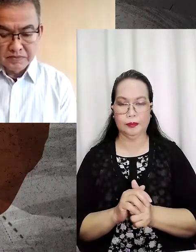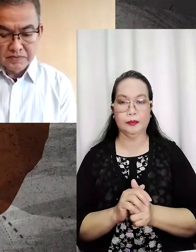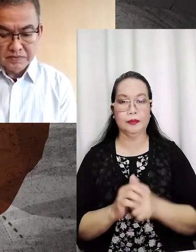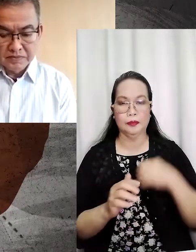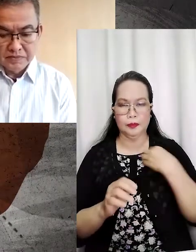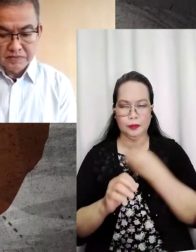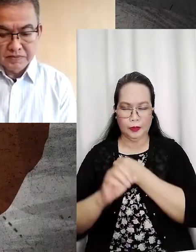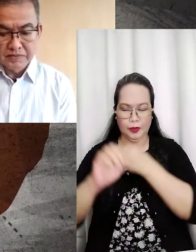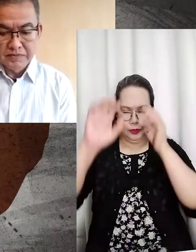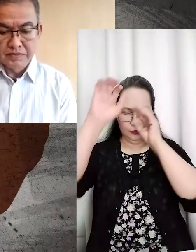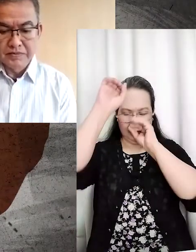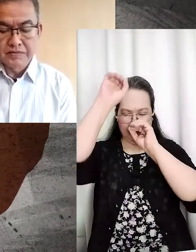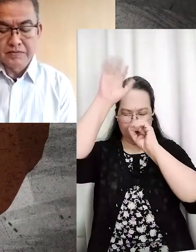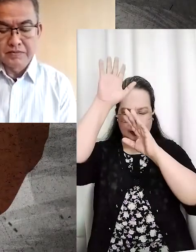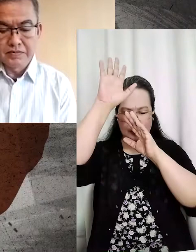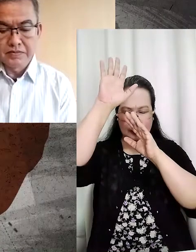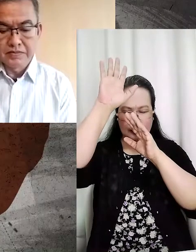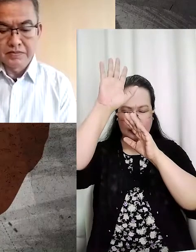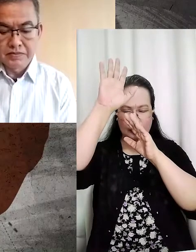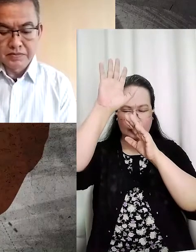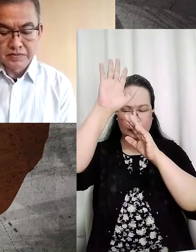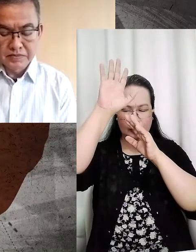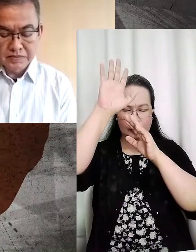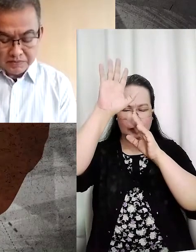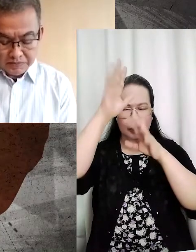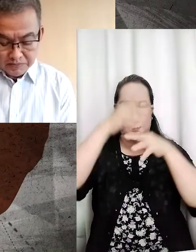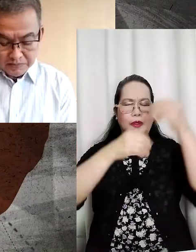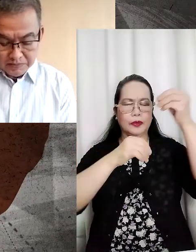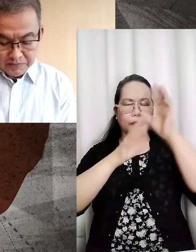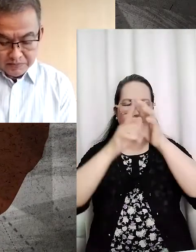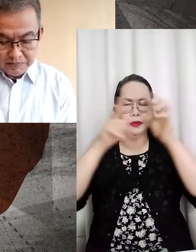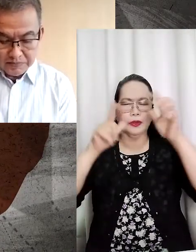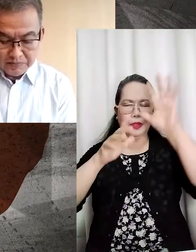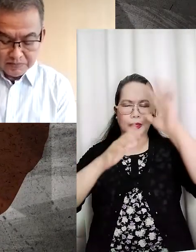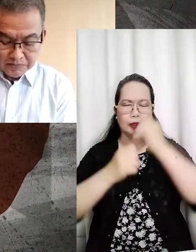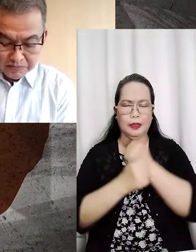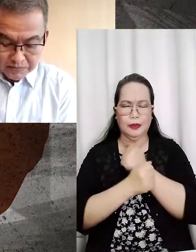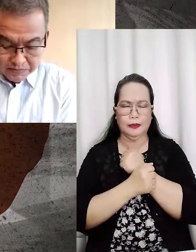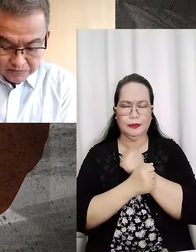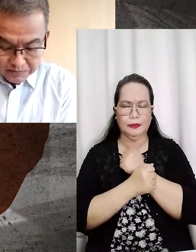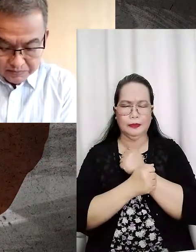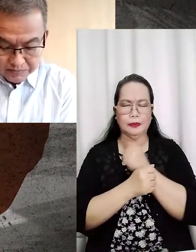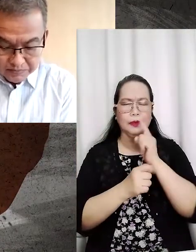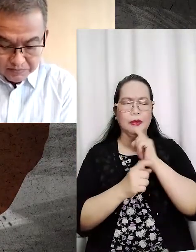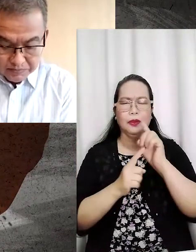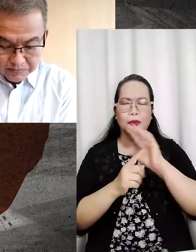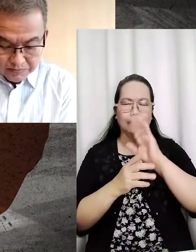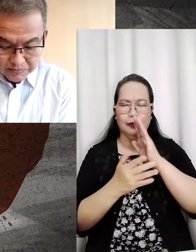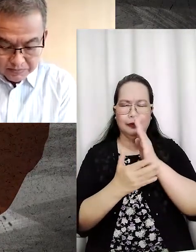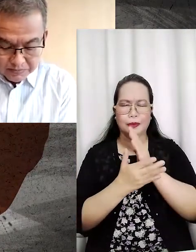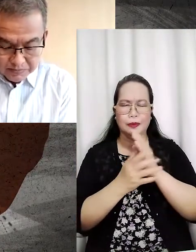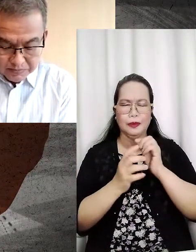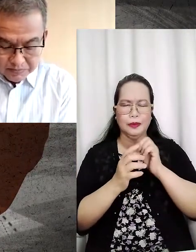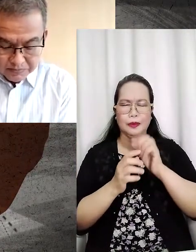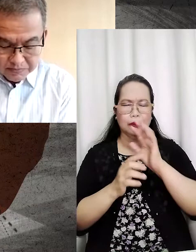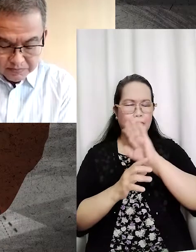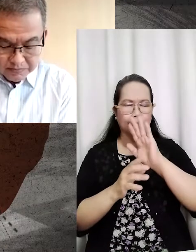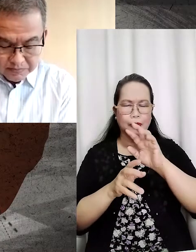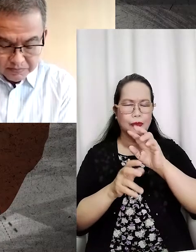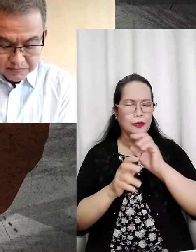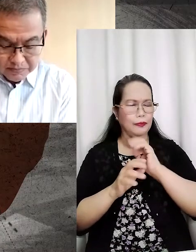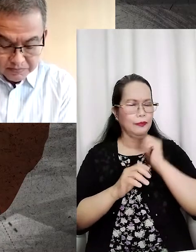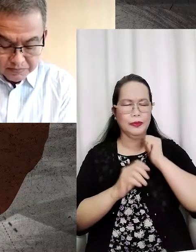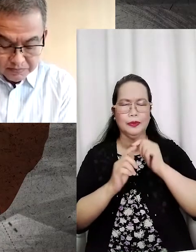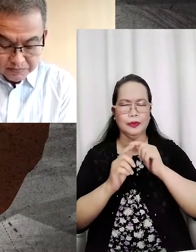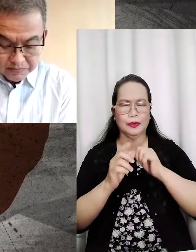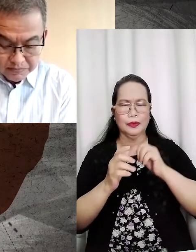Our Heavenly Father, out of your great love, you relented from condemning us. Rather, you gave